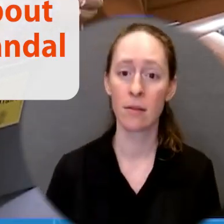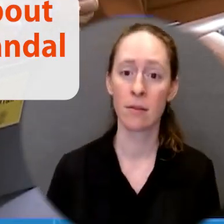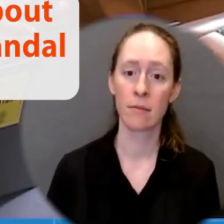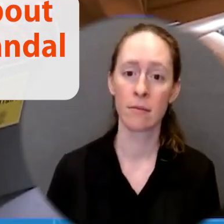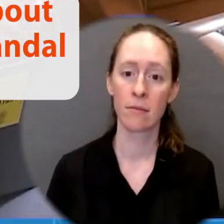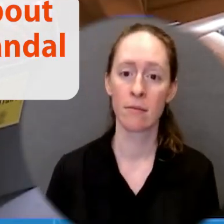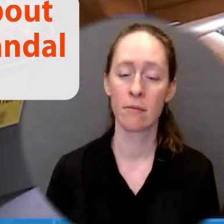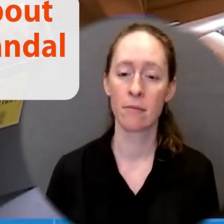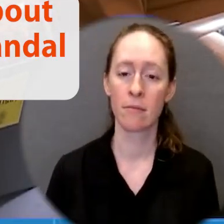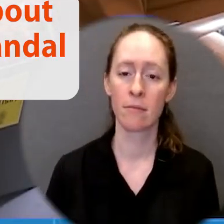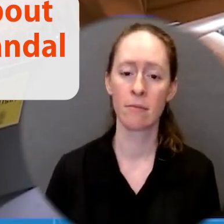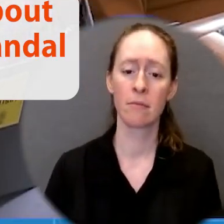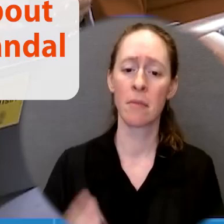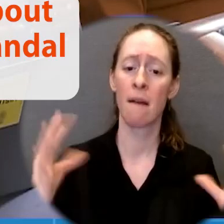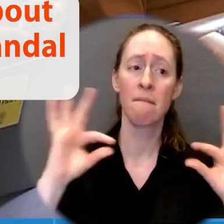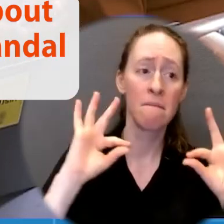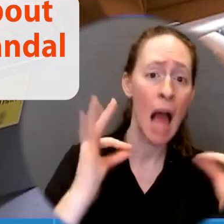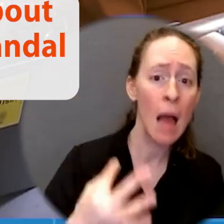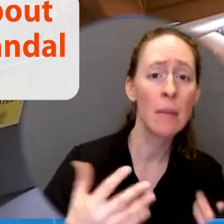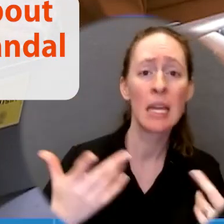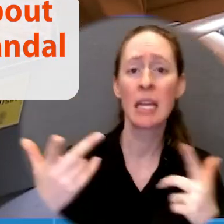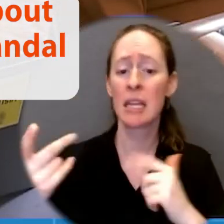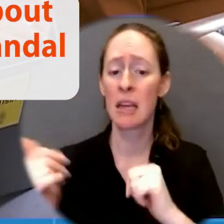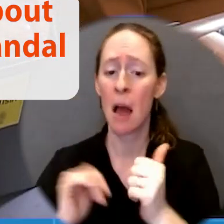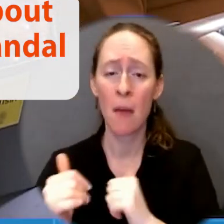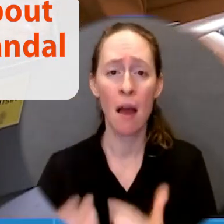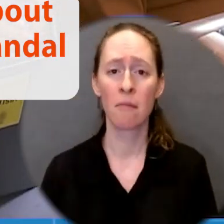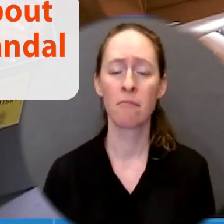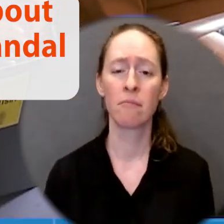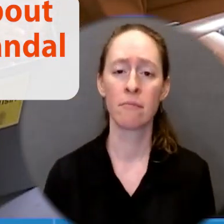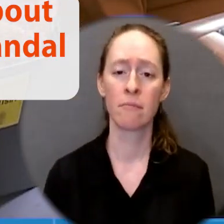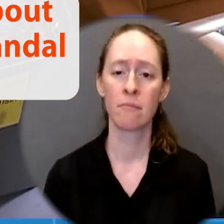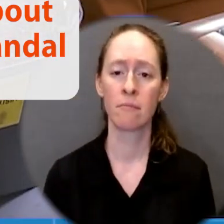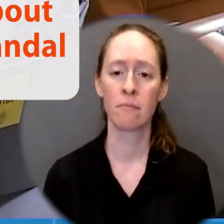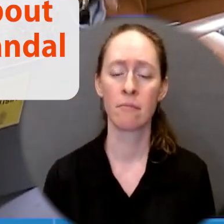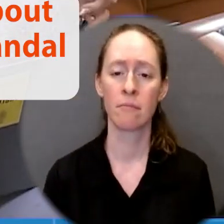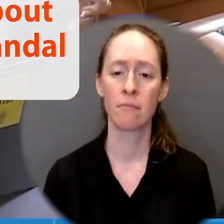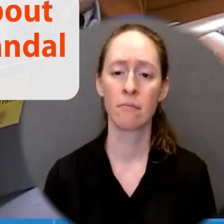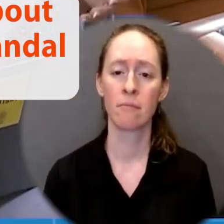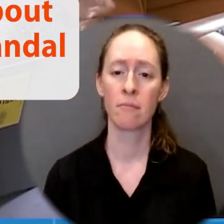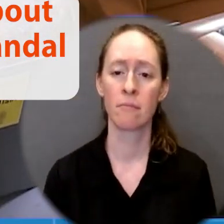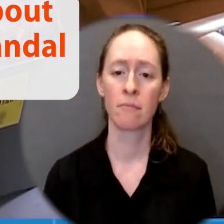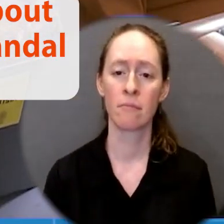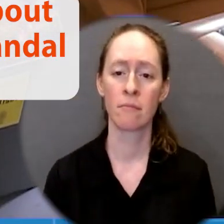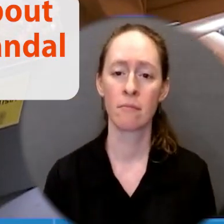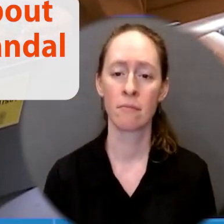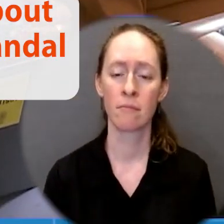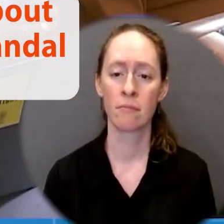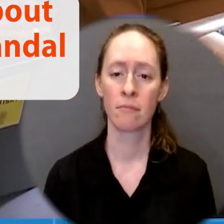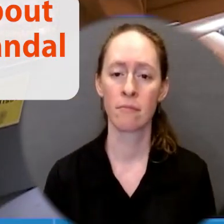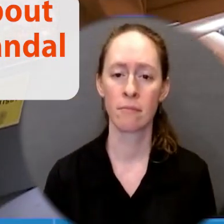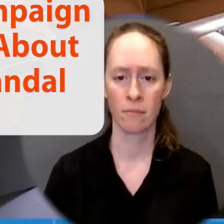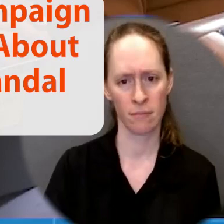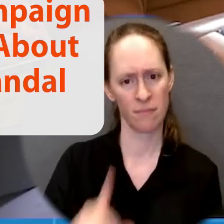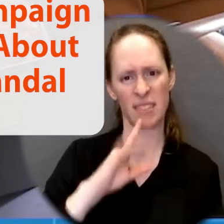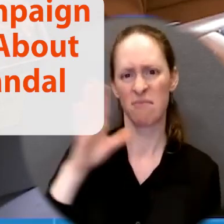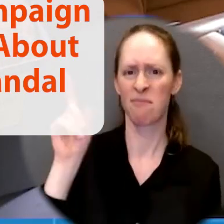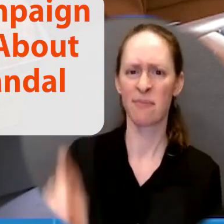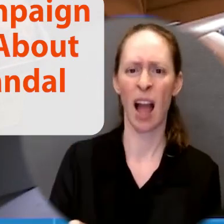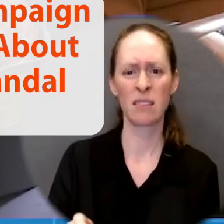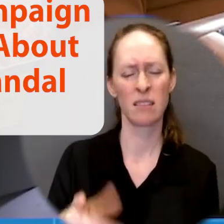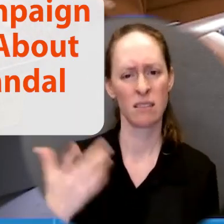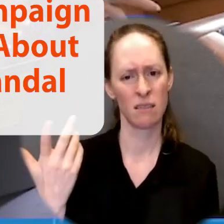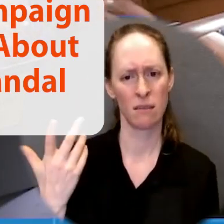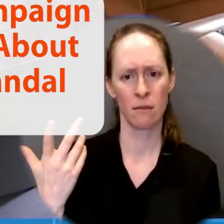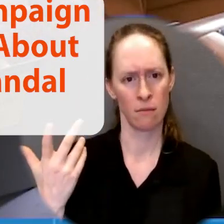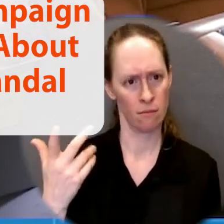he noted that typically the company would require a law enforcement or official finding that something was hacked in order to exercise their hacked